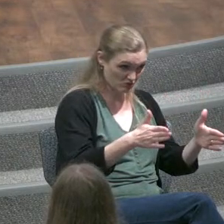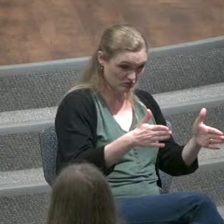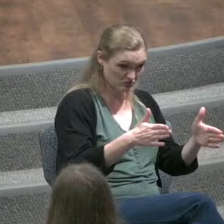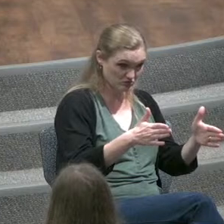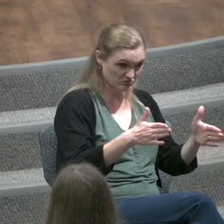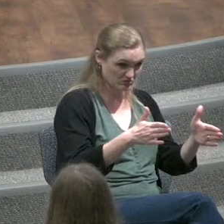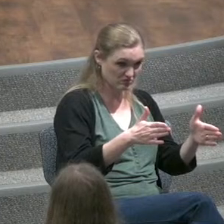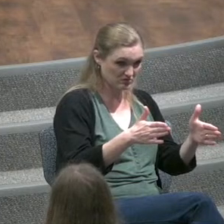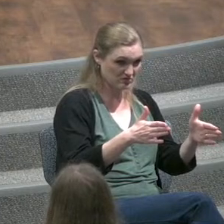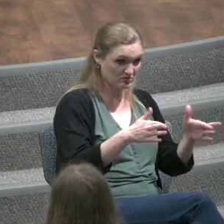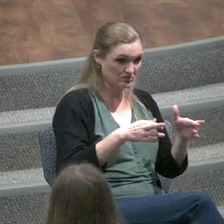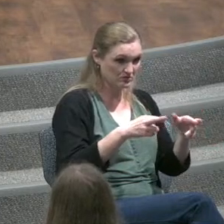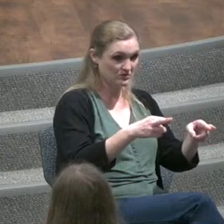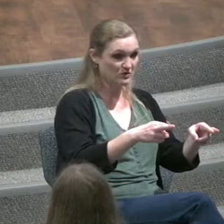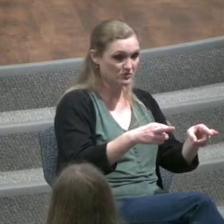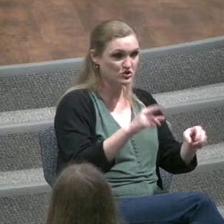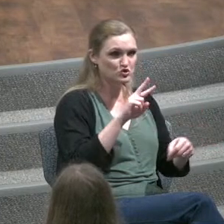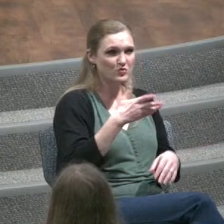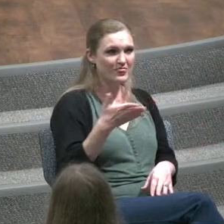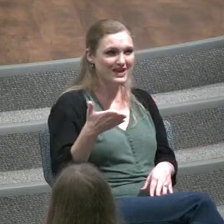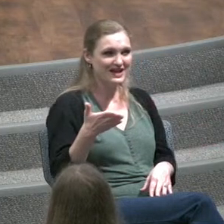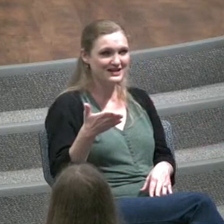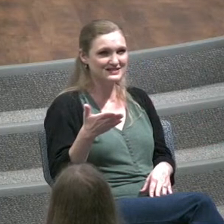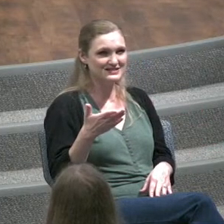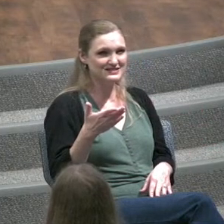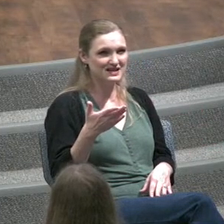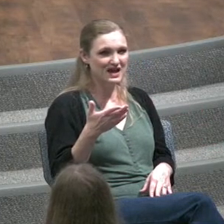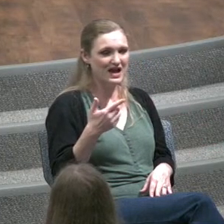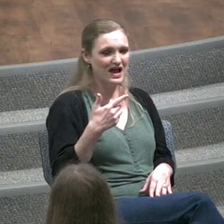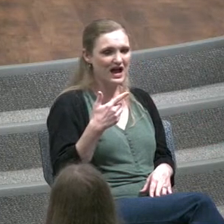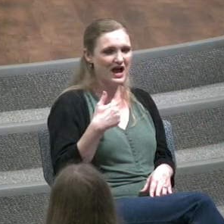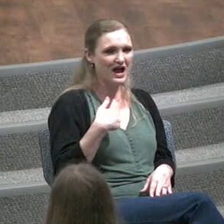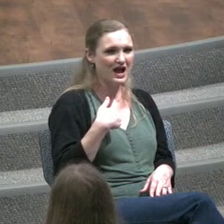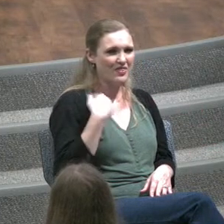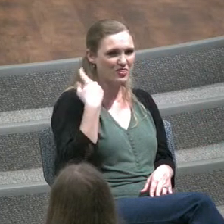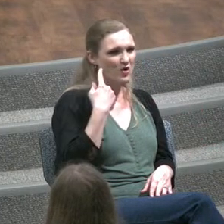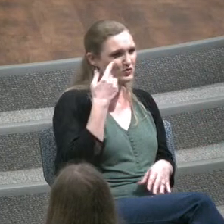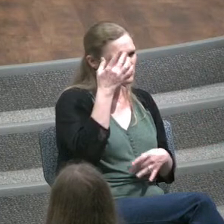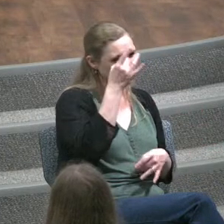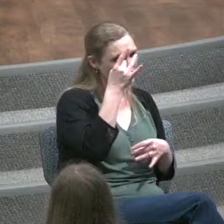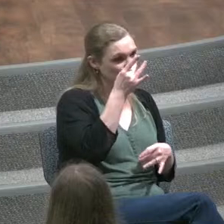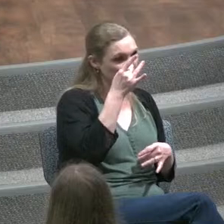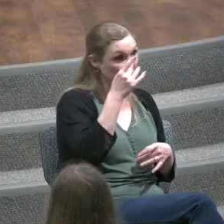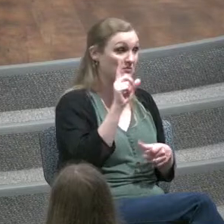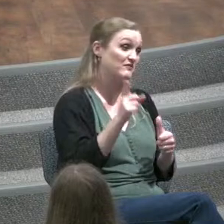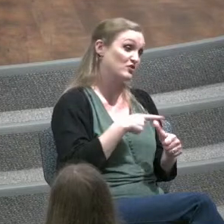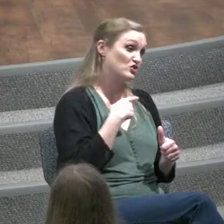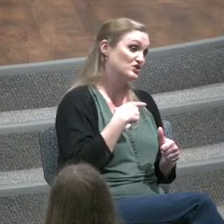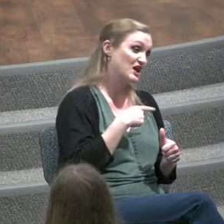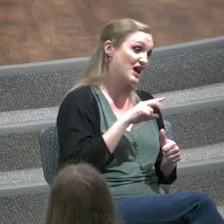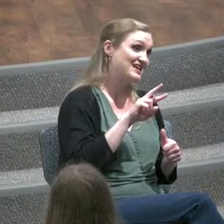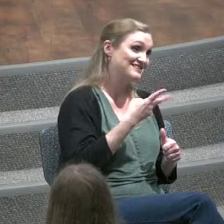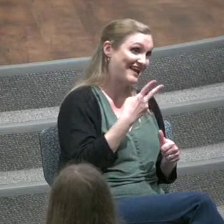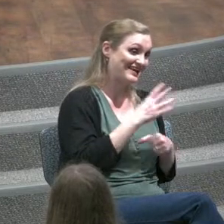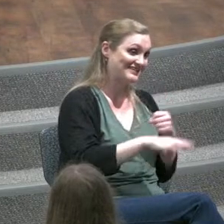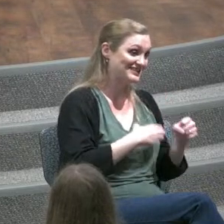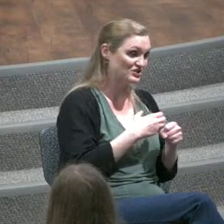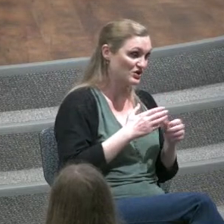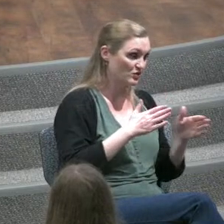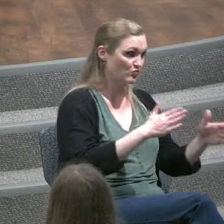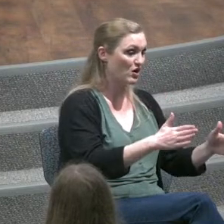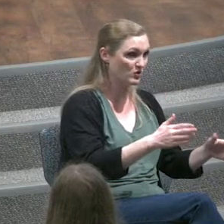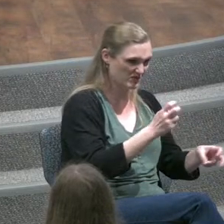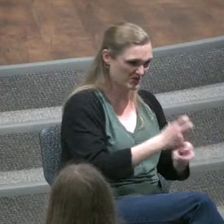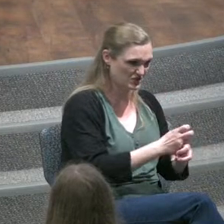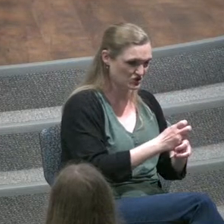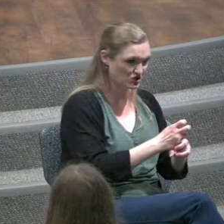roads, 2 things about them that really jumped out to me. One, it was kind of neat to see what a Roman road from 2nd century AD would look like. I mean,